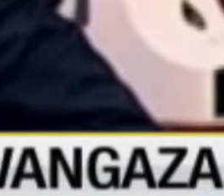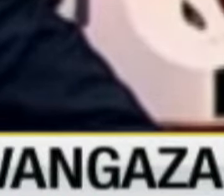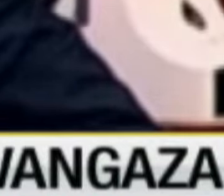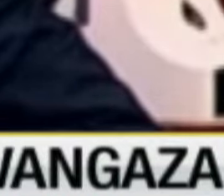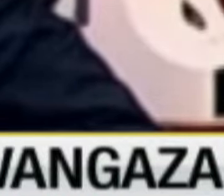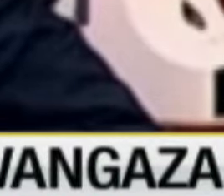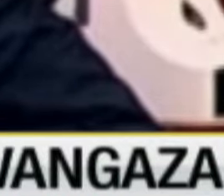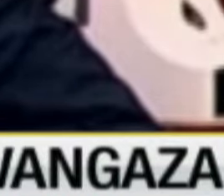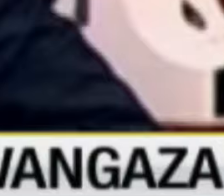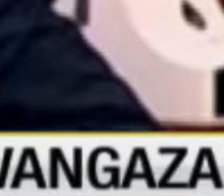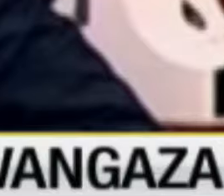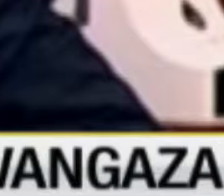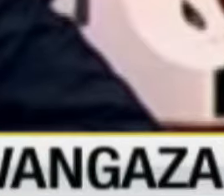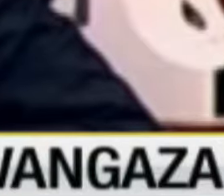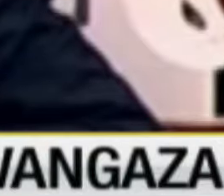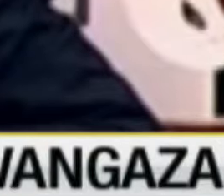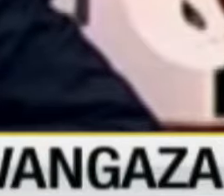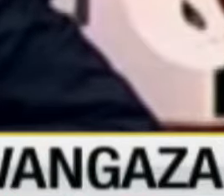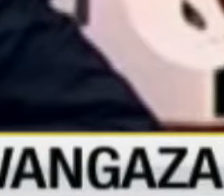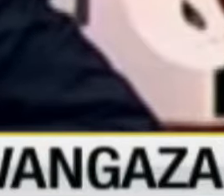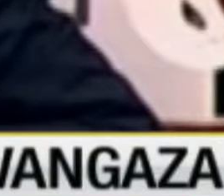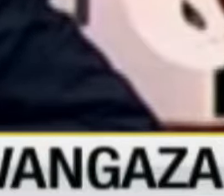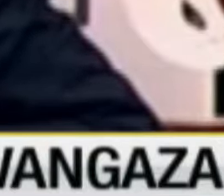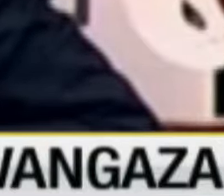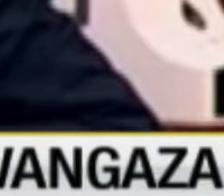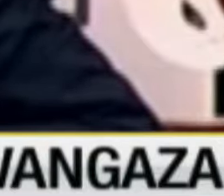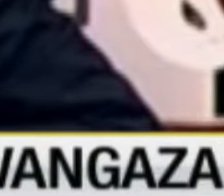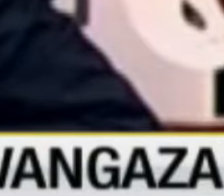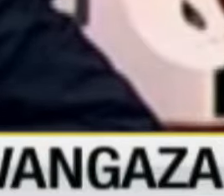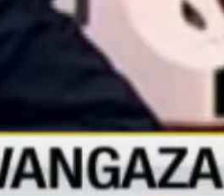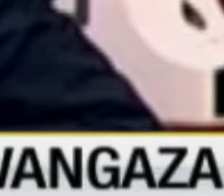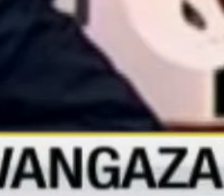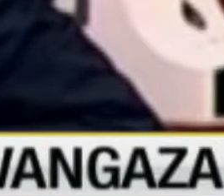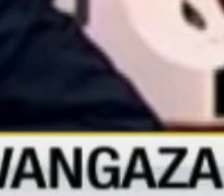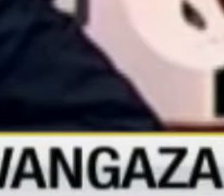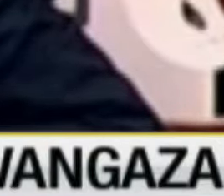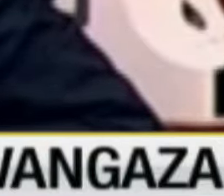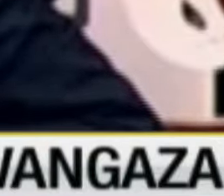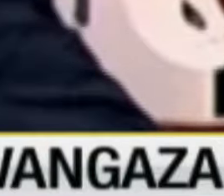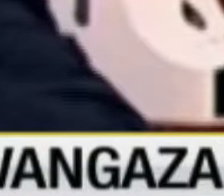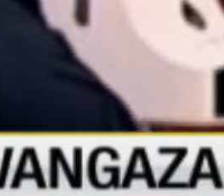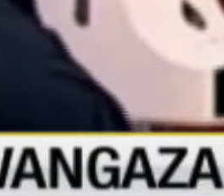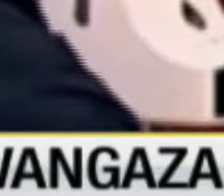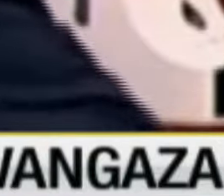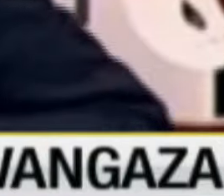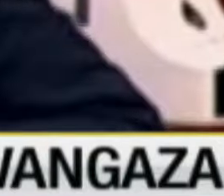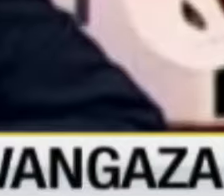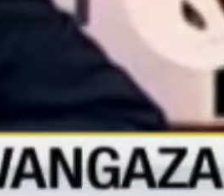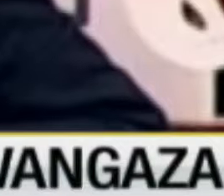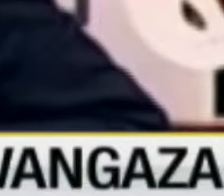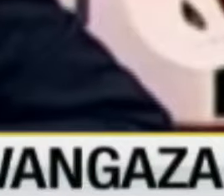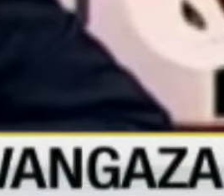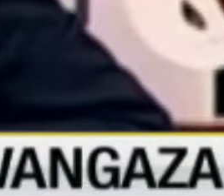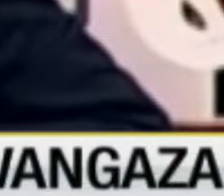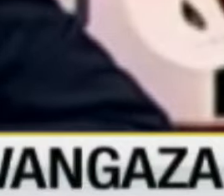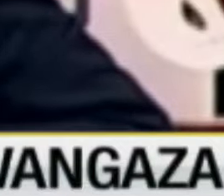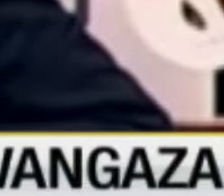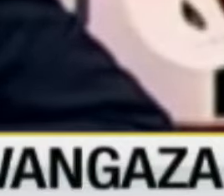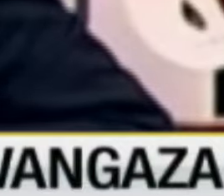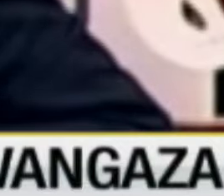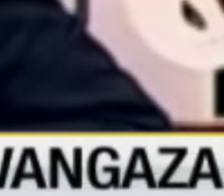It should equally demonstrate respect for the people. we are going to play video evidence before